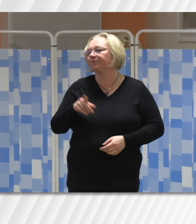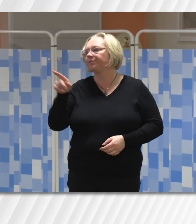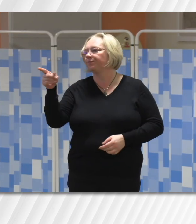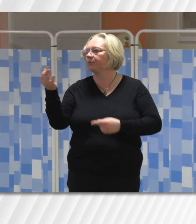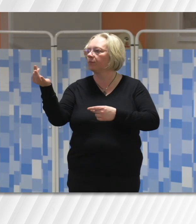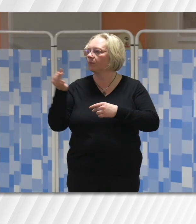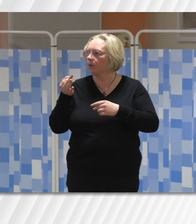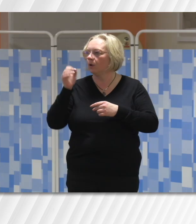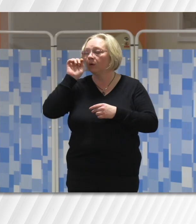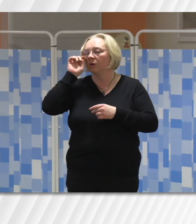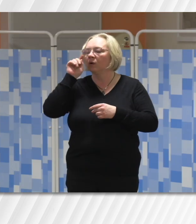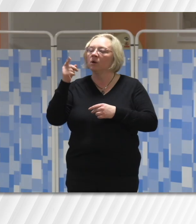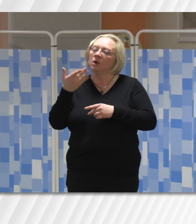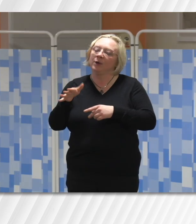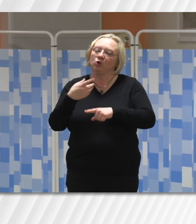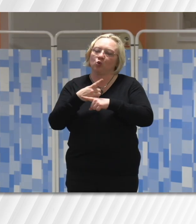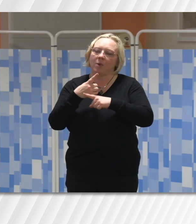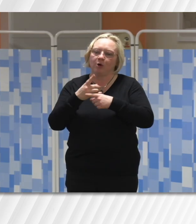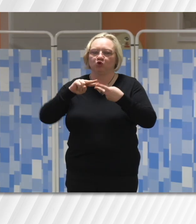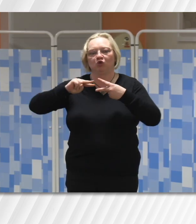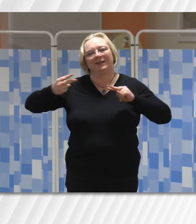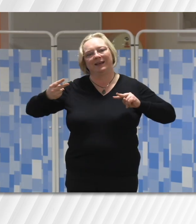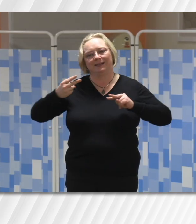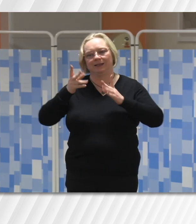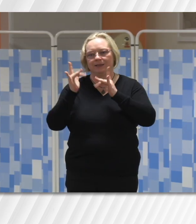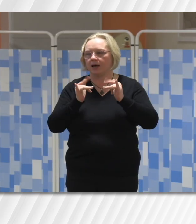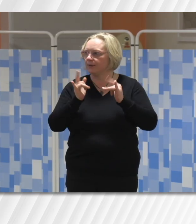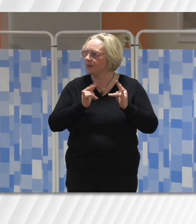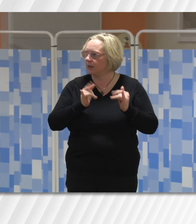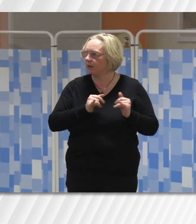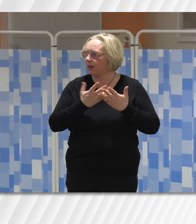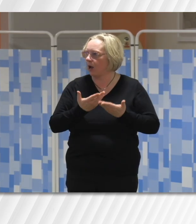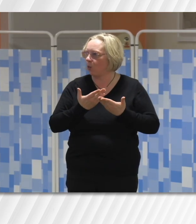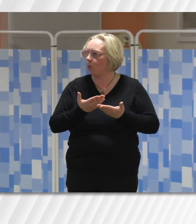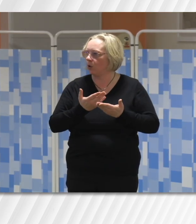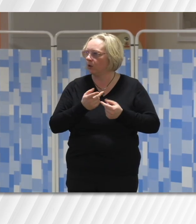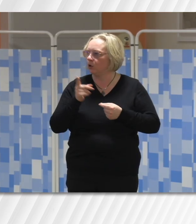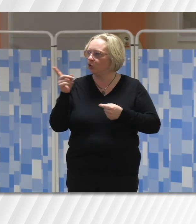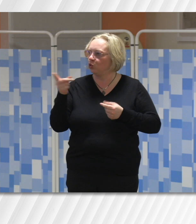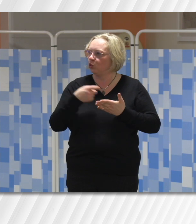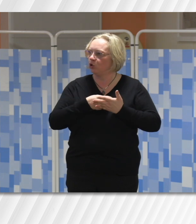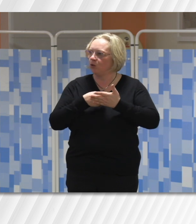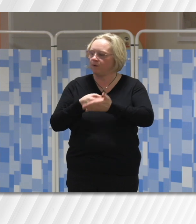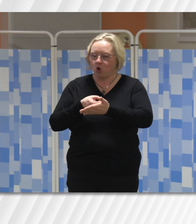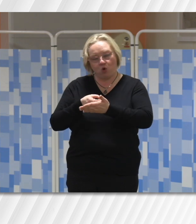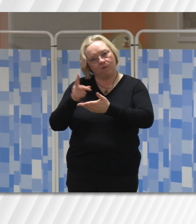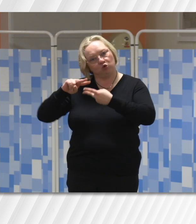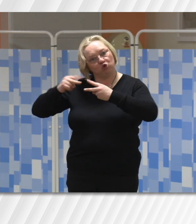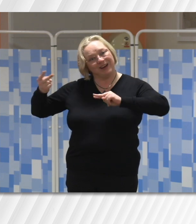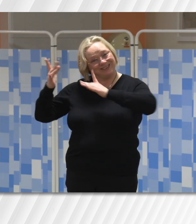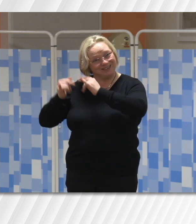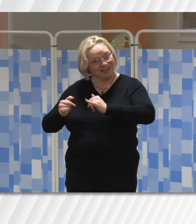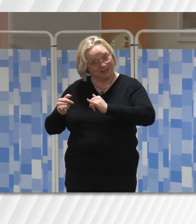testing. I mean, that's all in the fashion for genetic testing for everything now. Do you refer any of your patients for